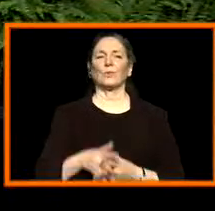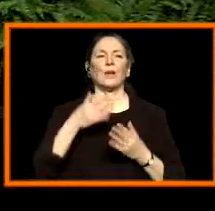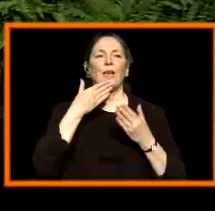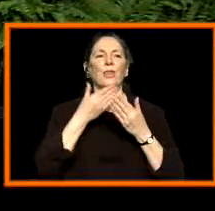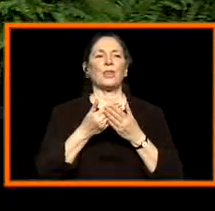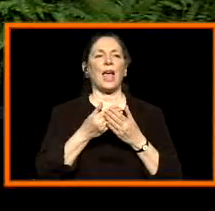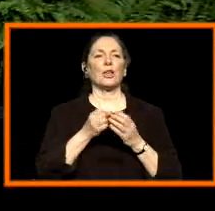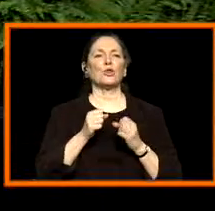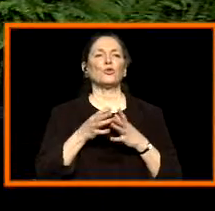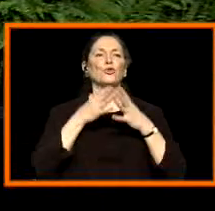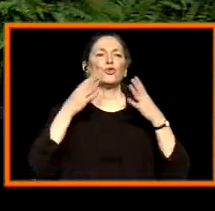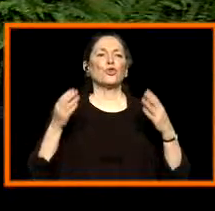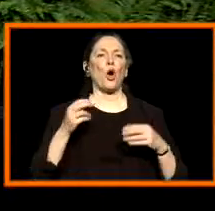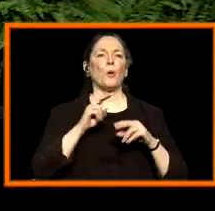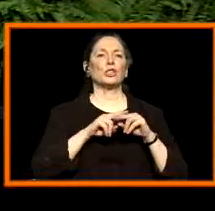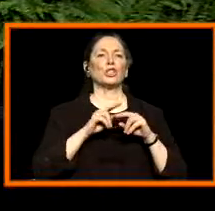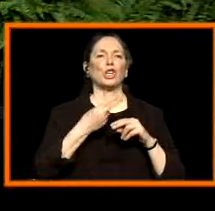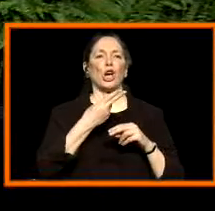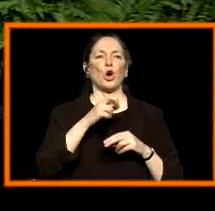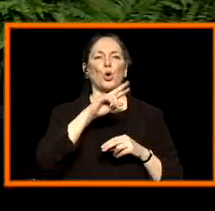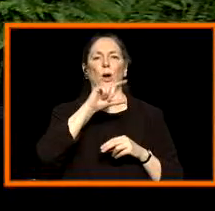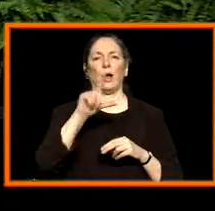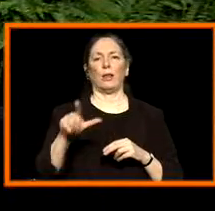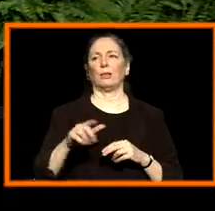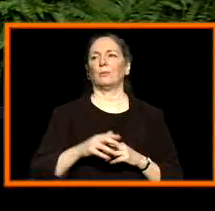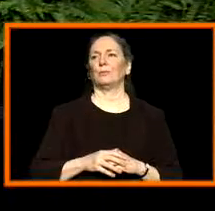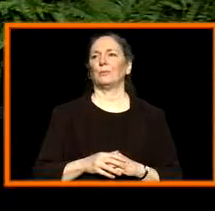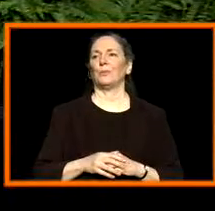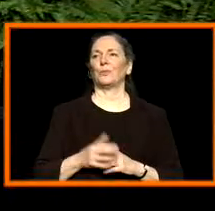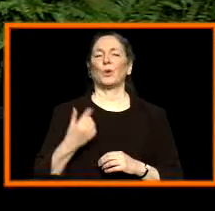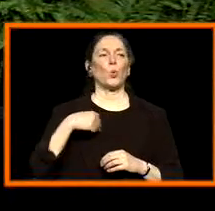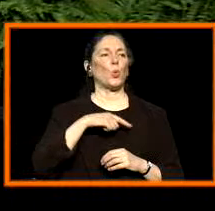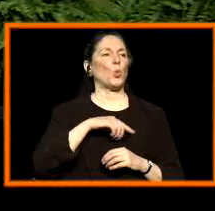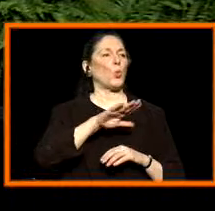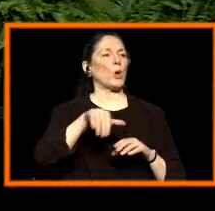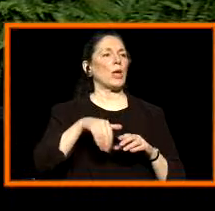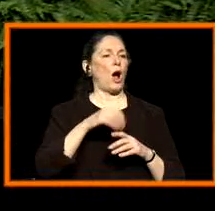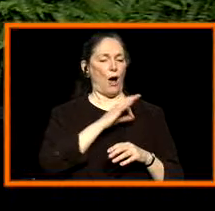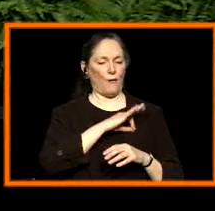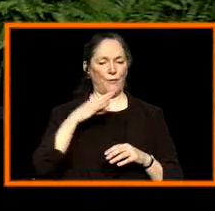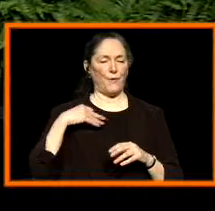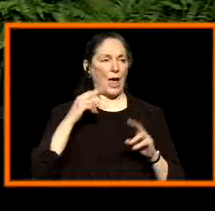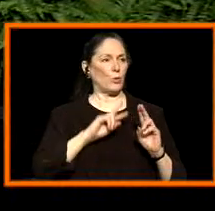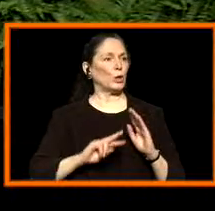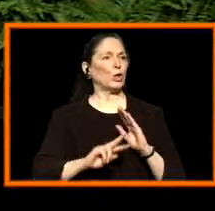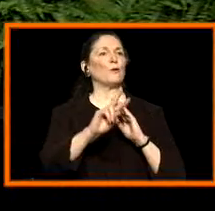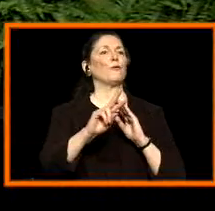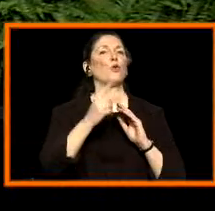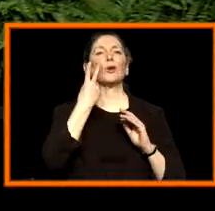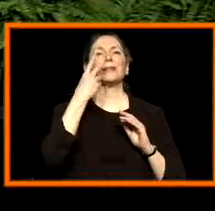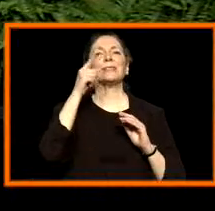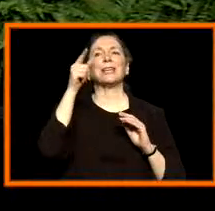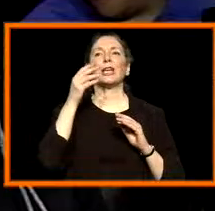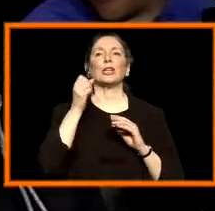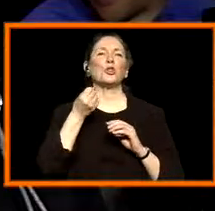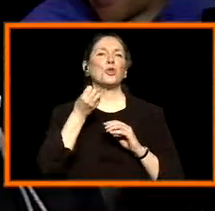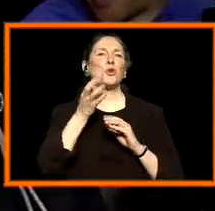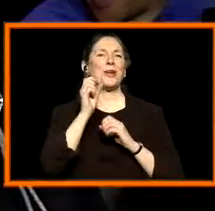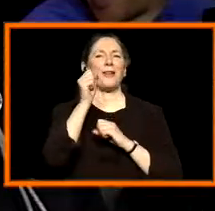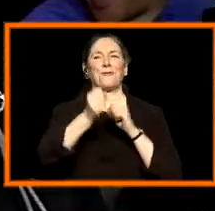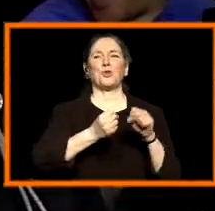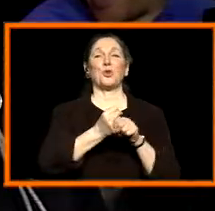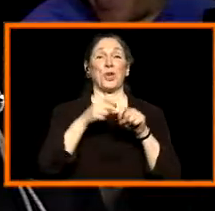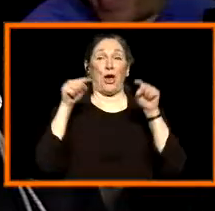Thank you so much, Chair Harrell. We all faculty look forward to seeing you in a few years.